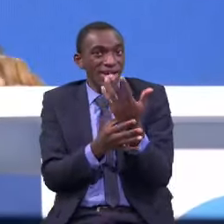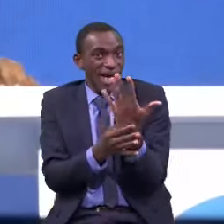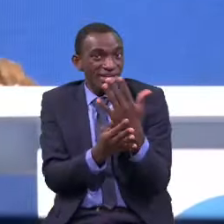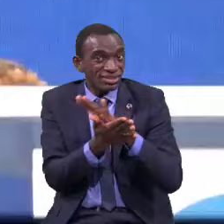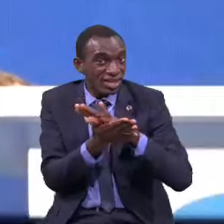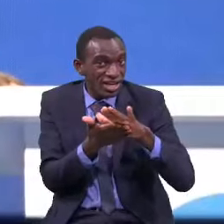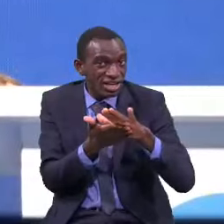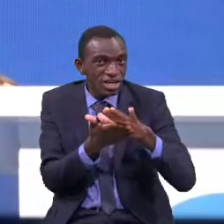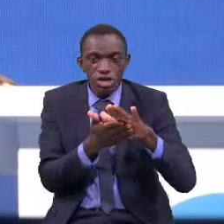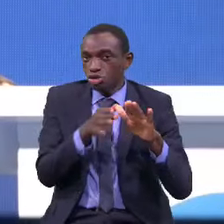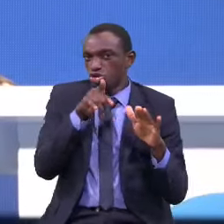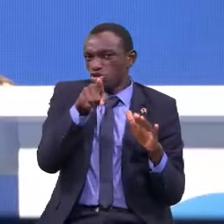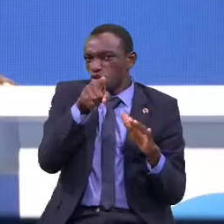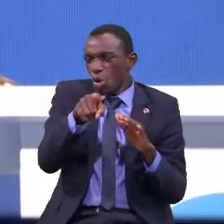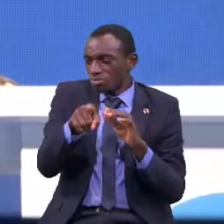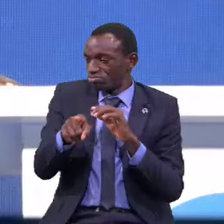thing.